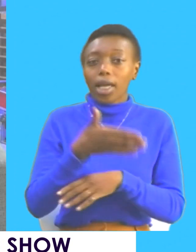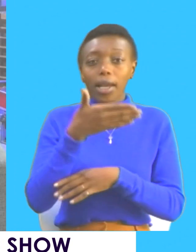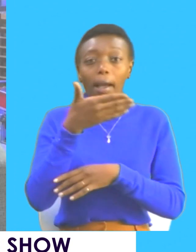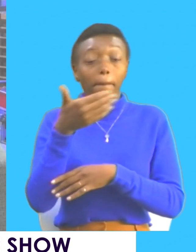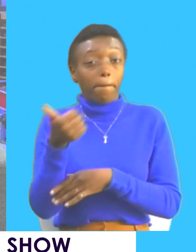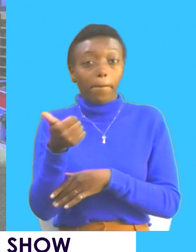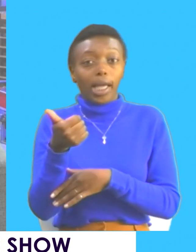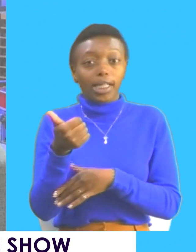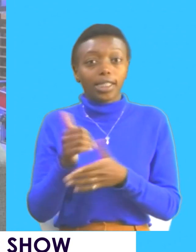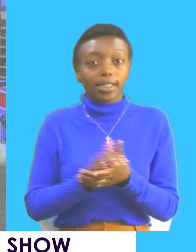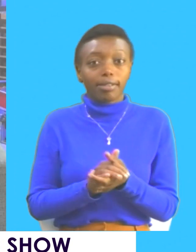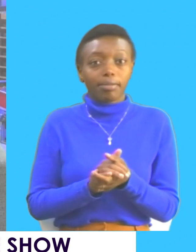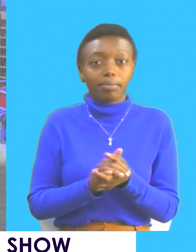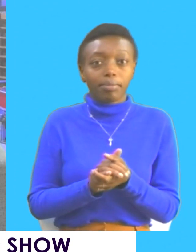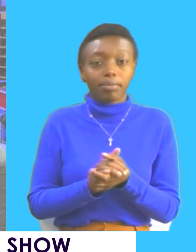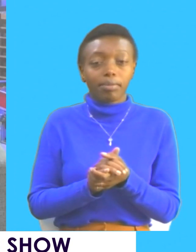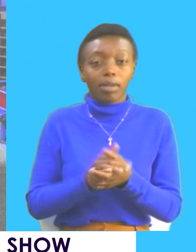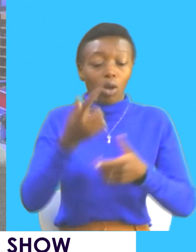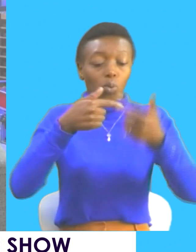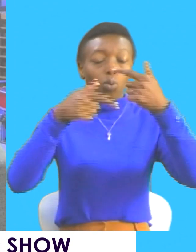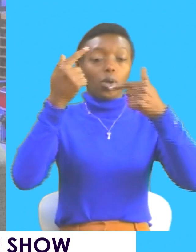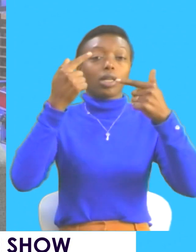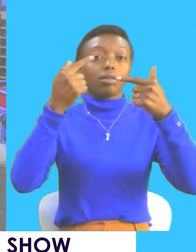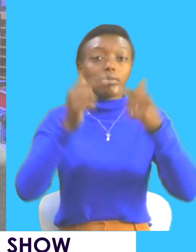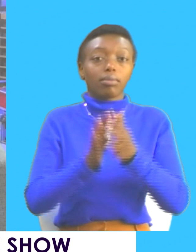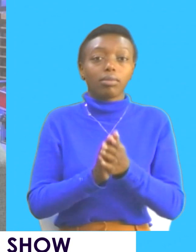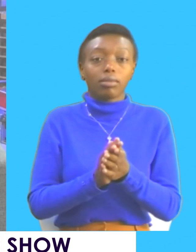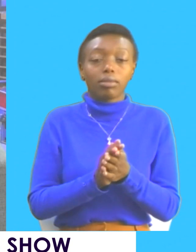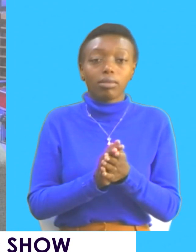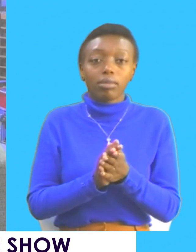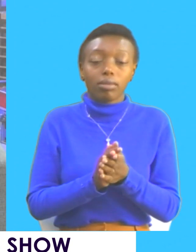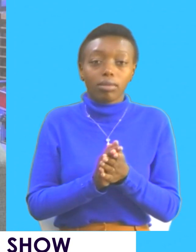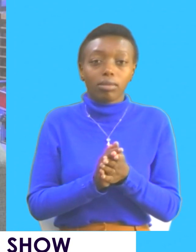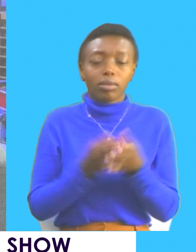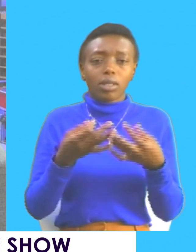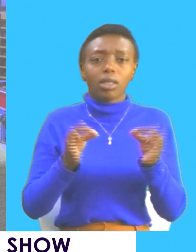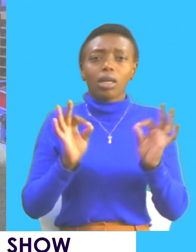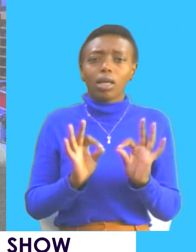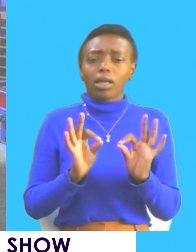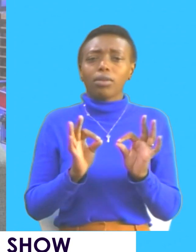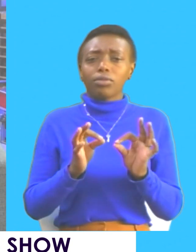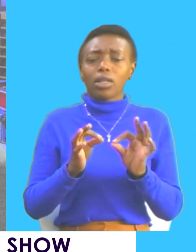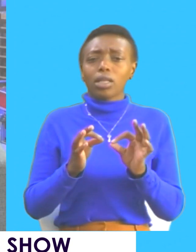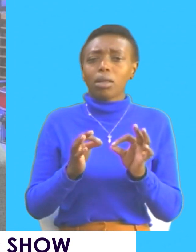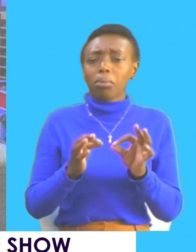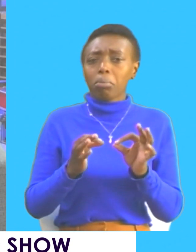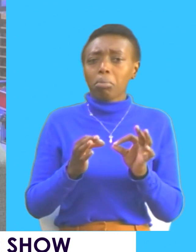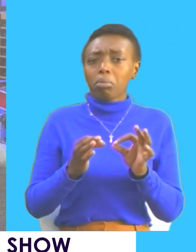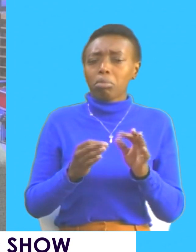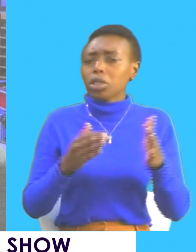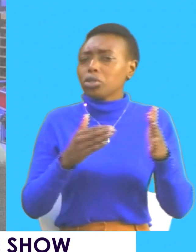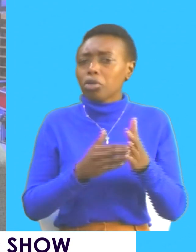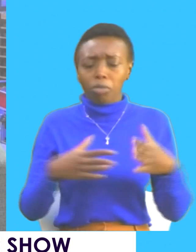poverty and lack. Believe you me, remove that block of money. Even the block of people, remove